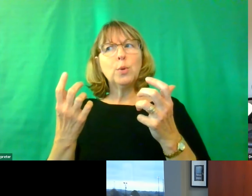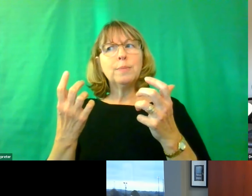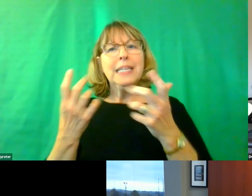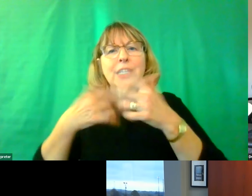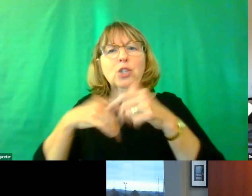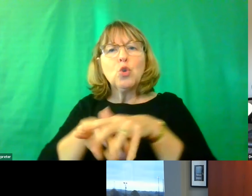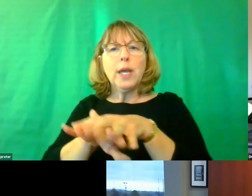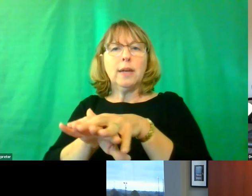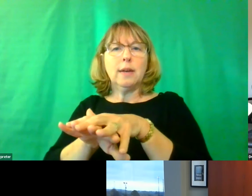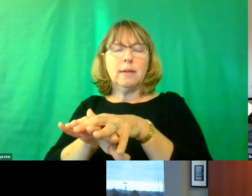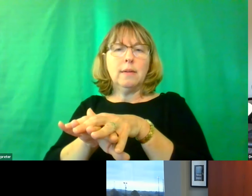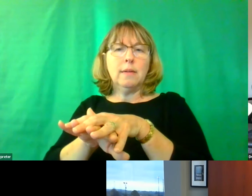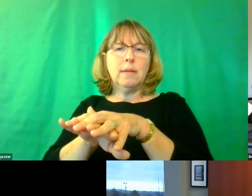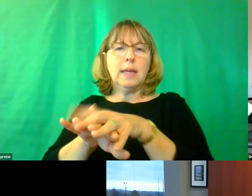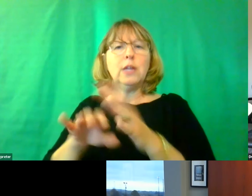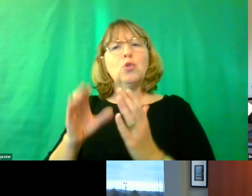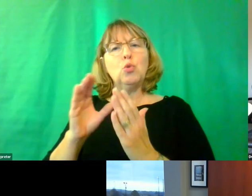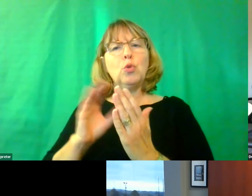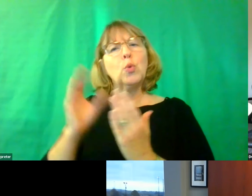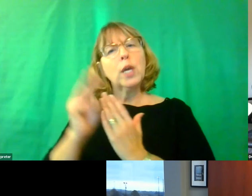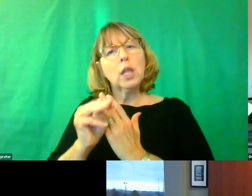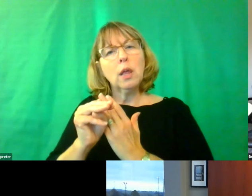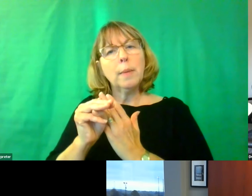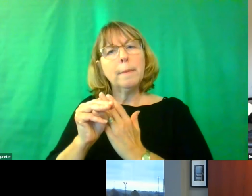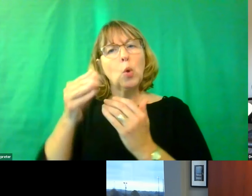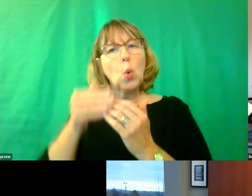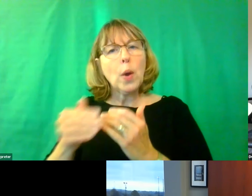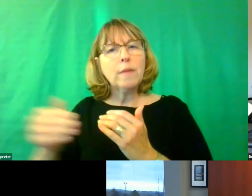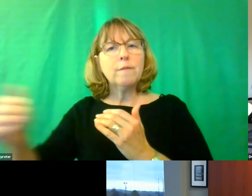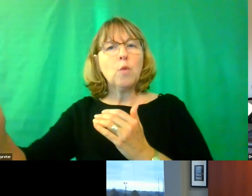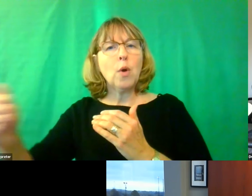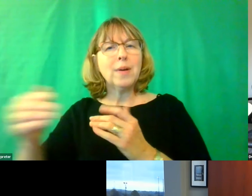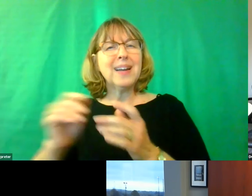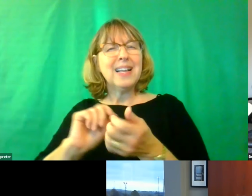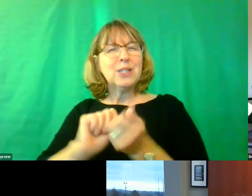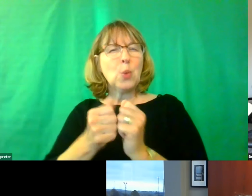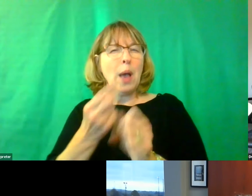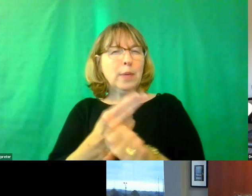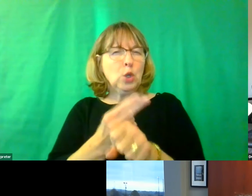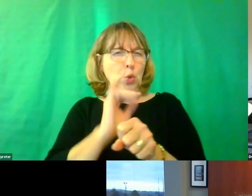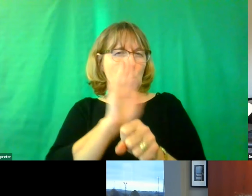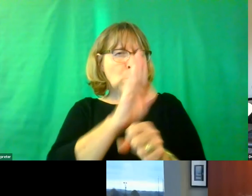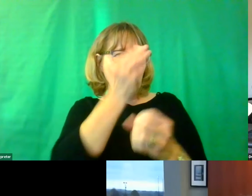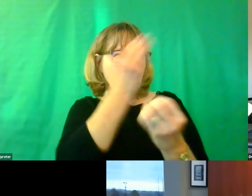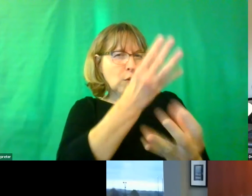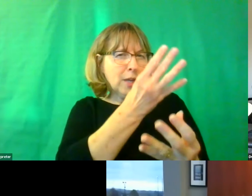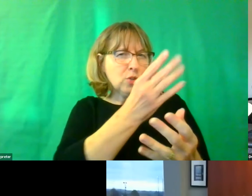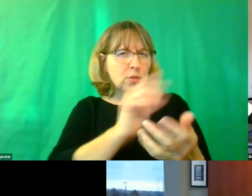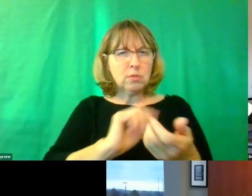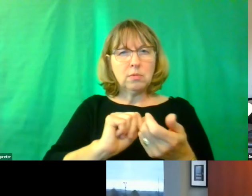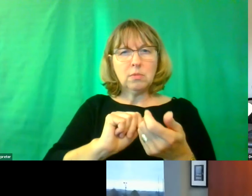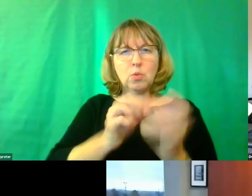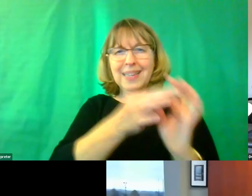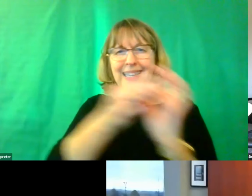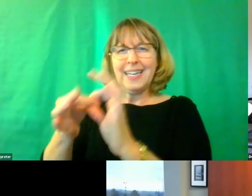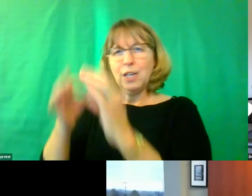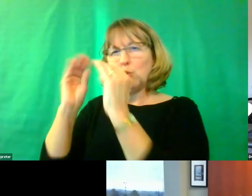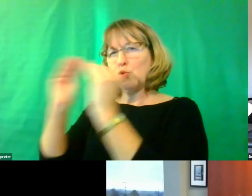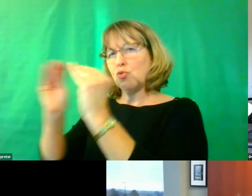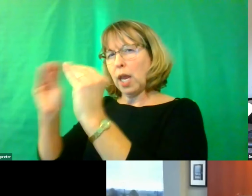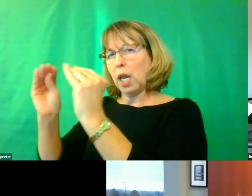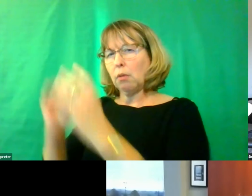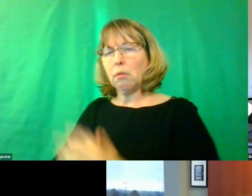actually envision this being used and how we train and teach our medical students. Sure. So we've done this in a lot of